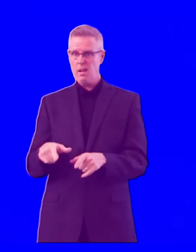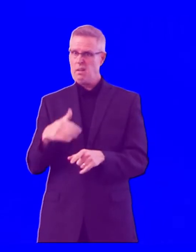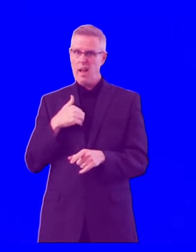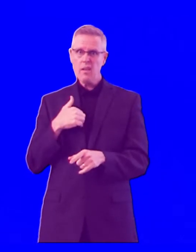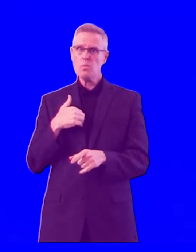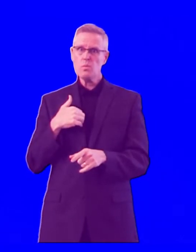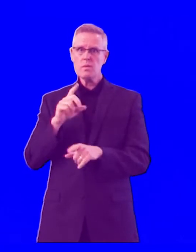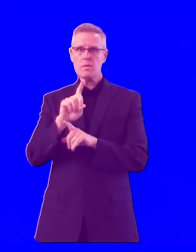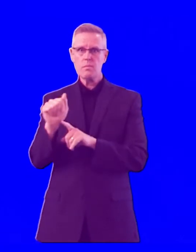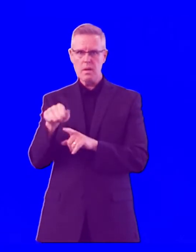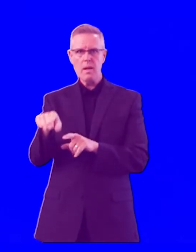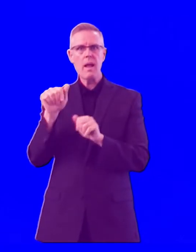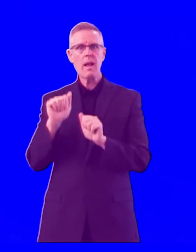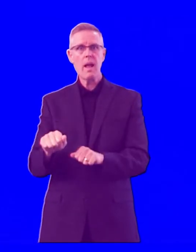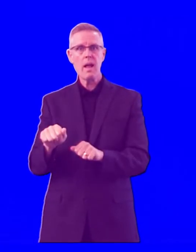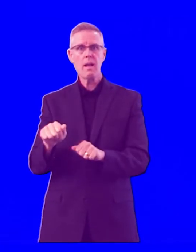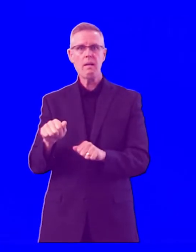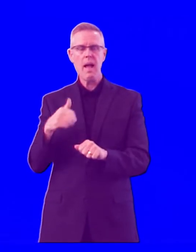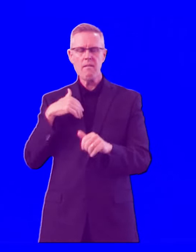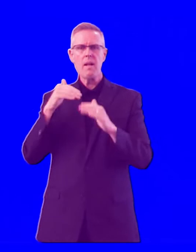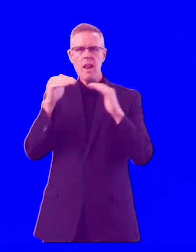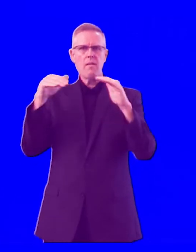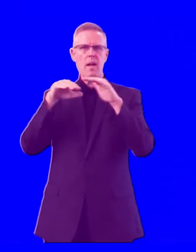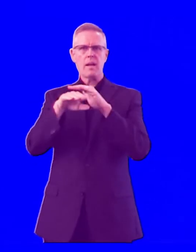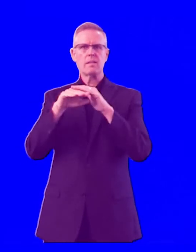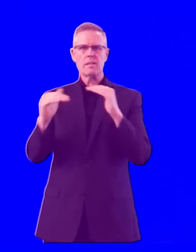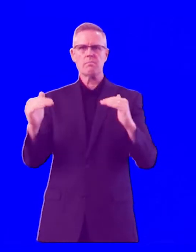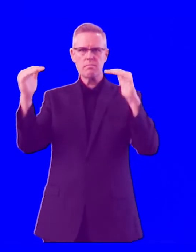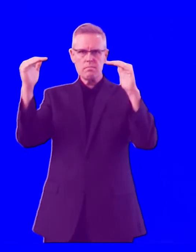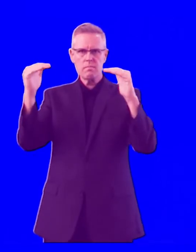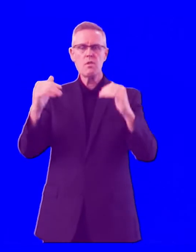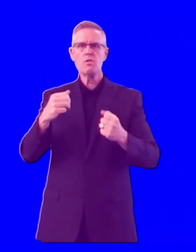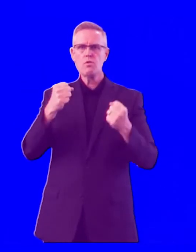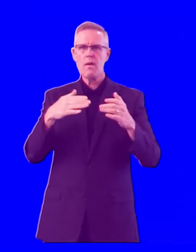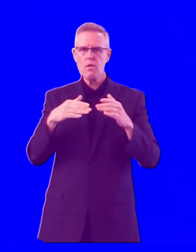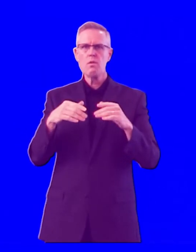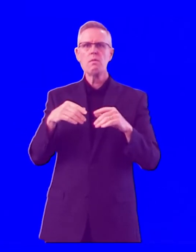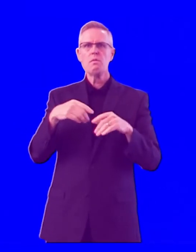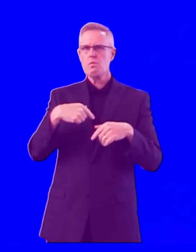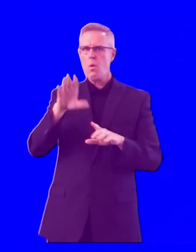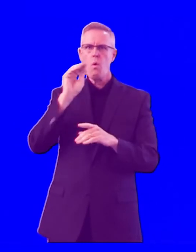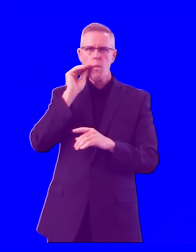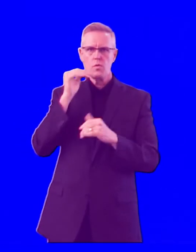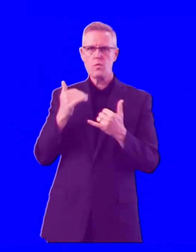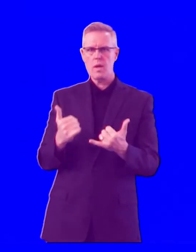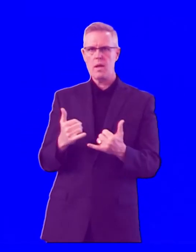significant disability enjoys that level of access. The driver who's going home